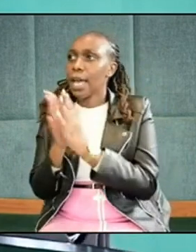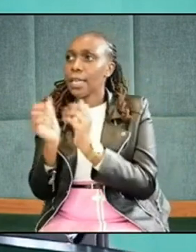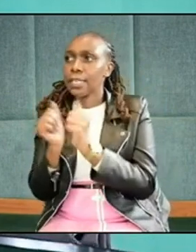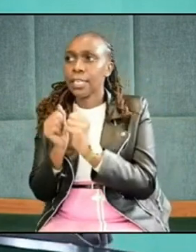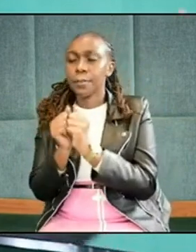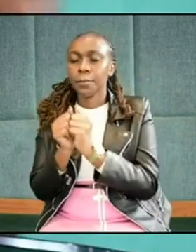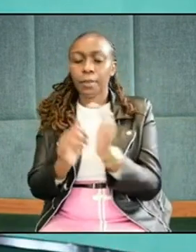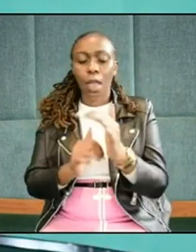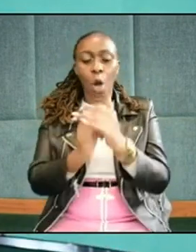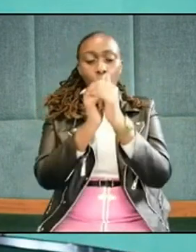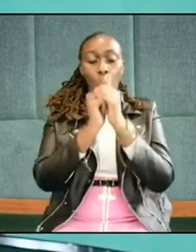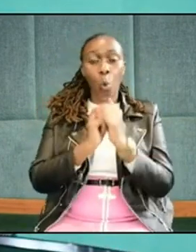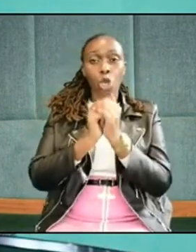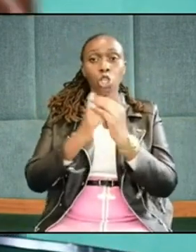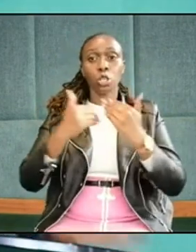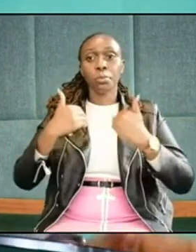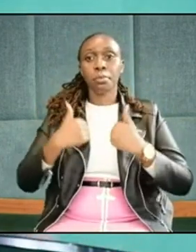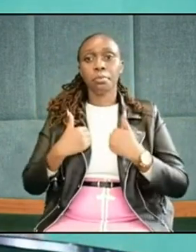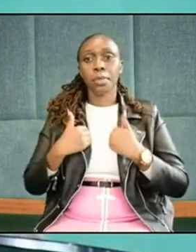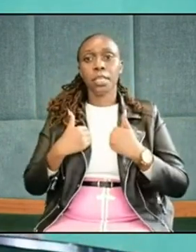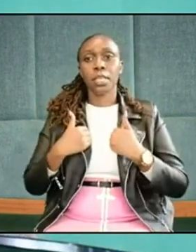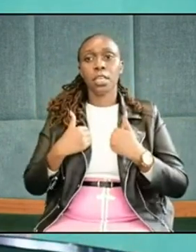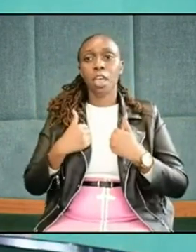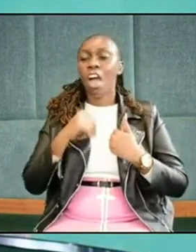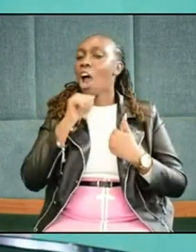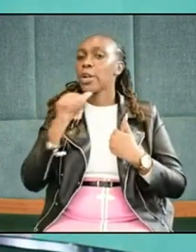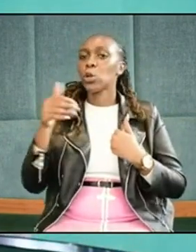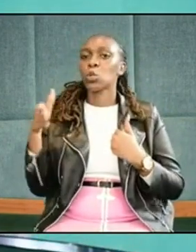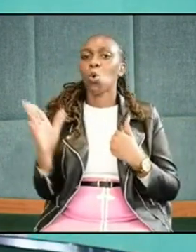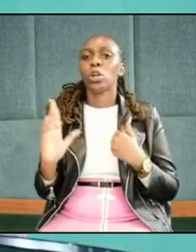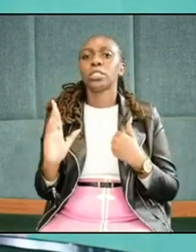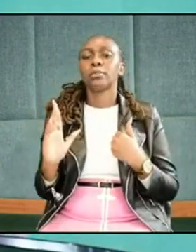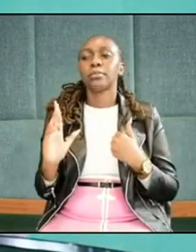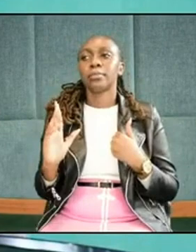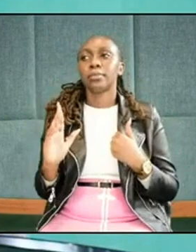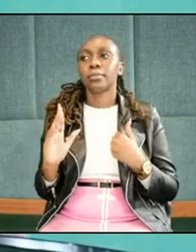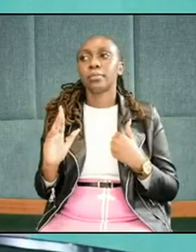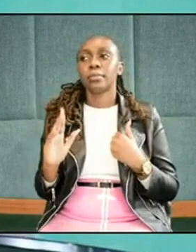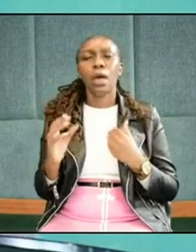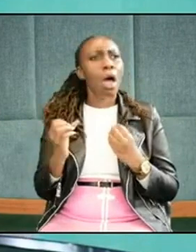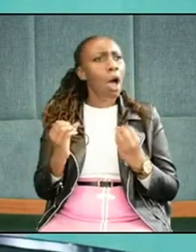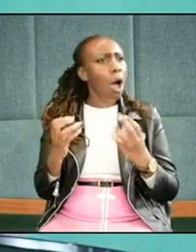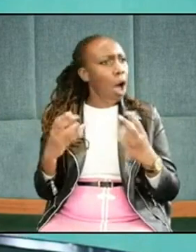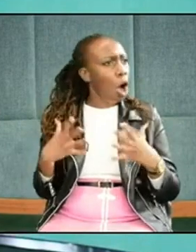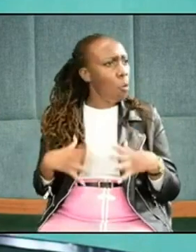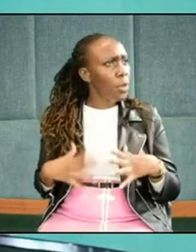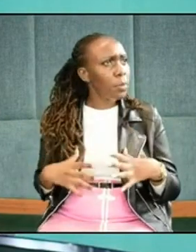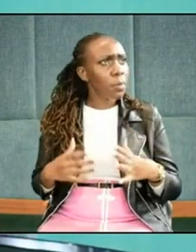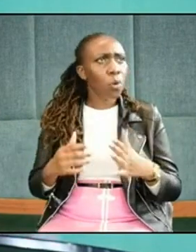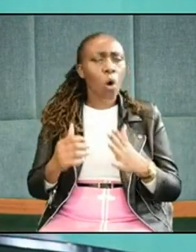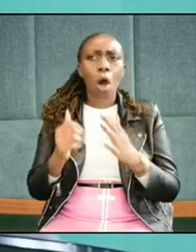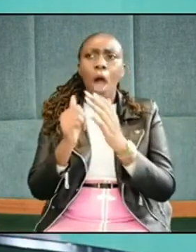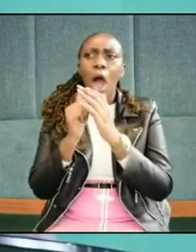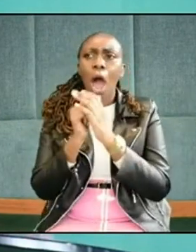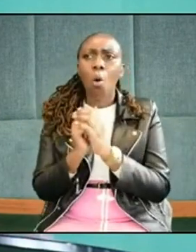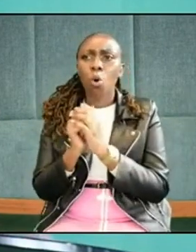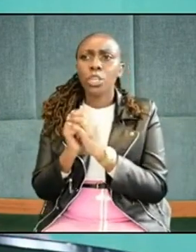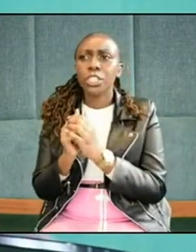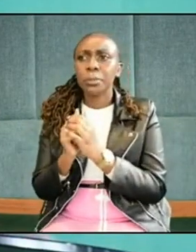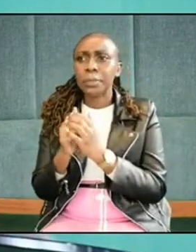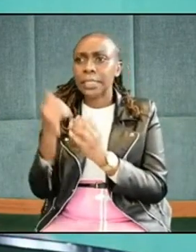Worship me instead of worshiping God. How many people are worshiping wealth